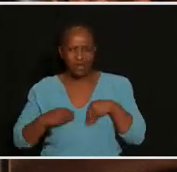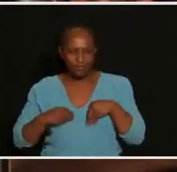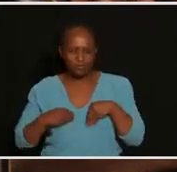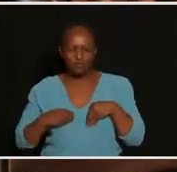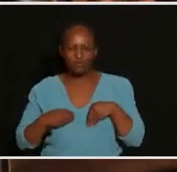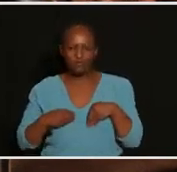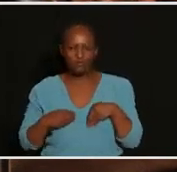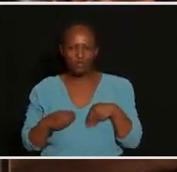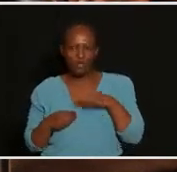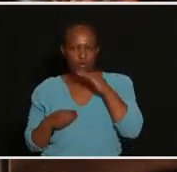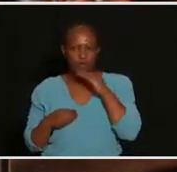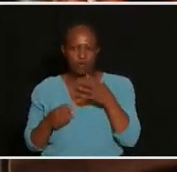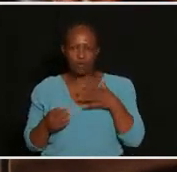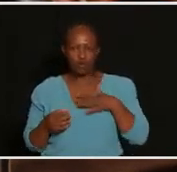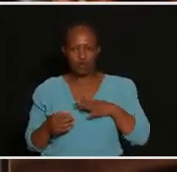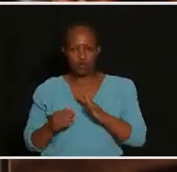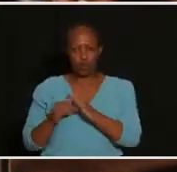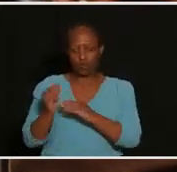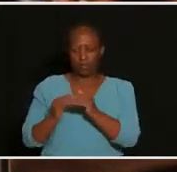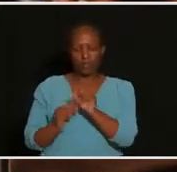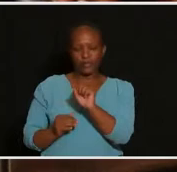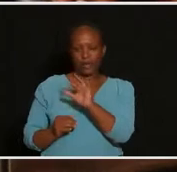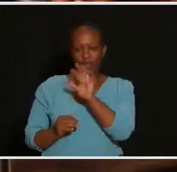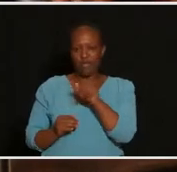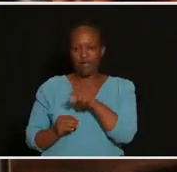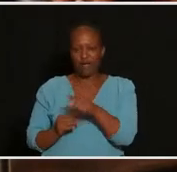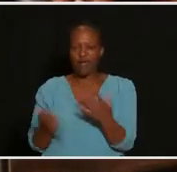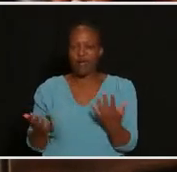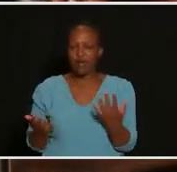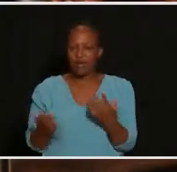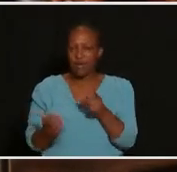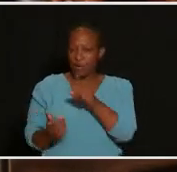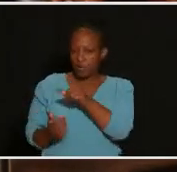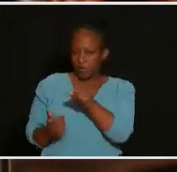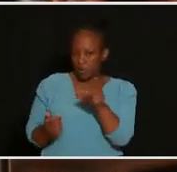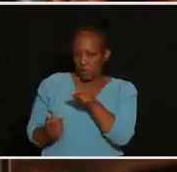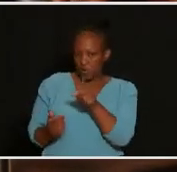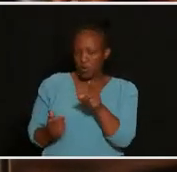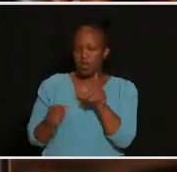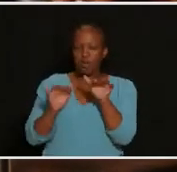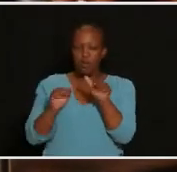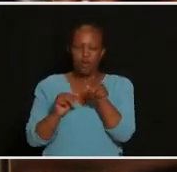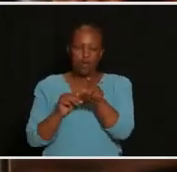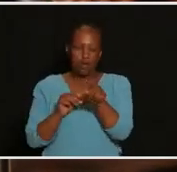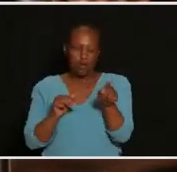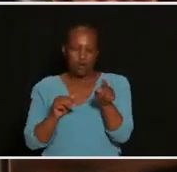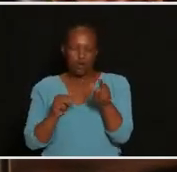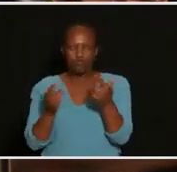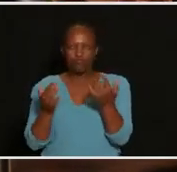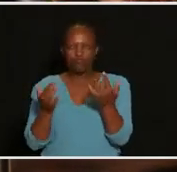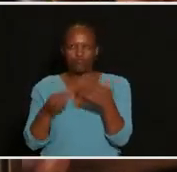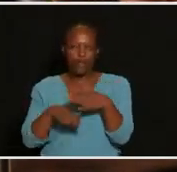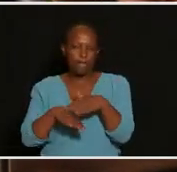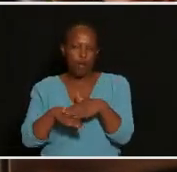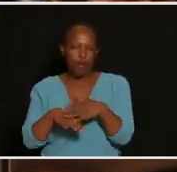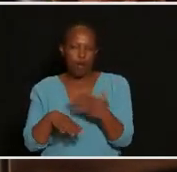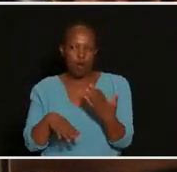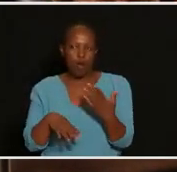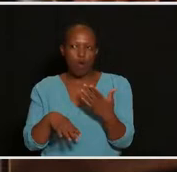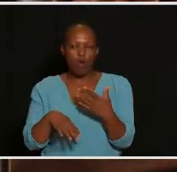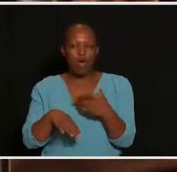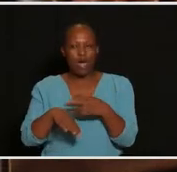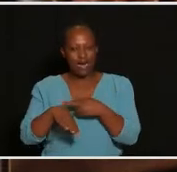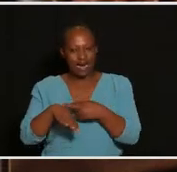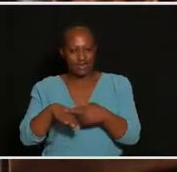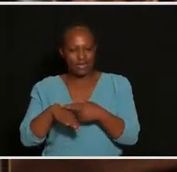means you don't want to build South Africa you you are the one of those people who who are more emphasizing on